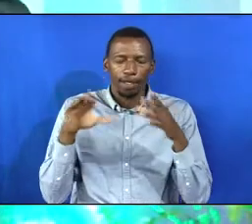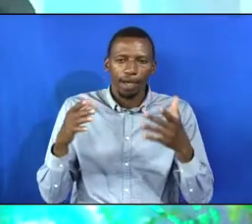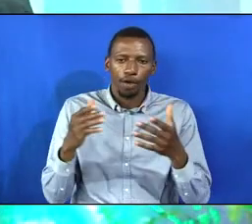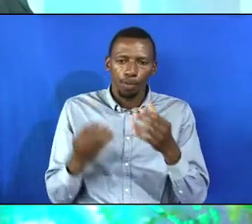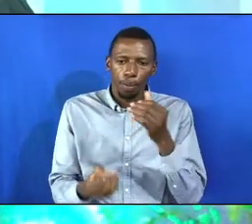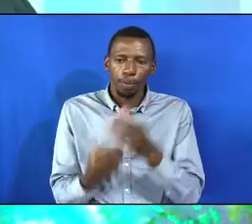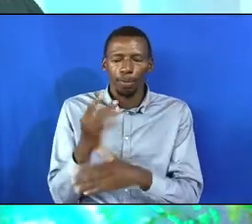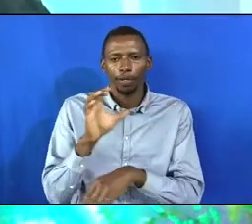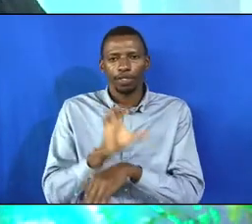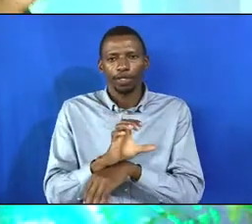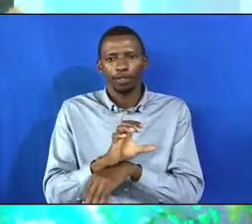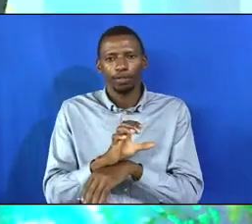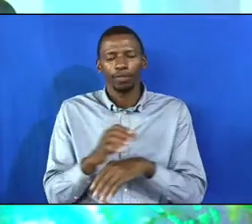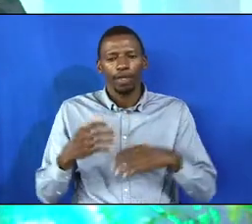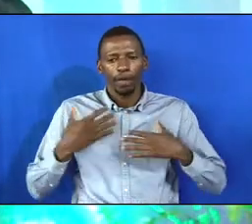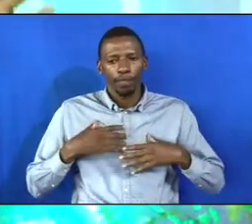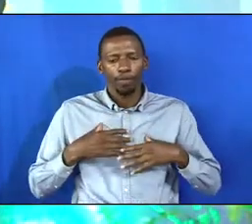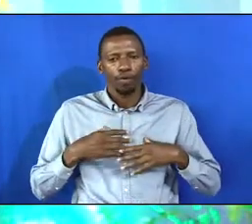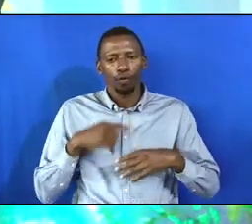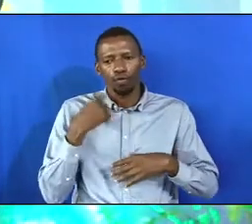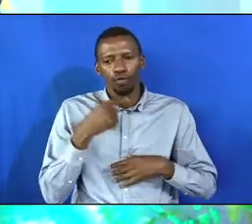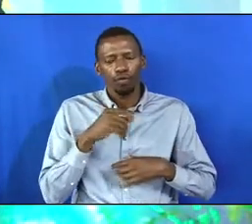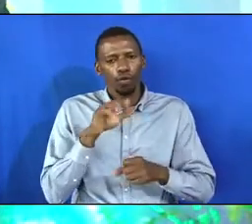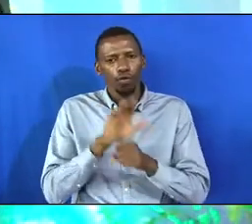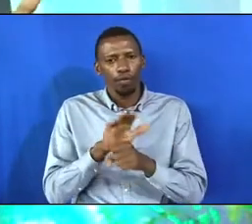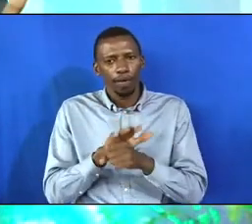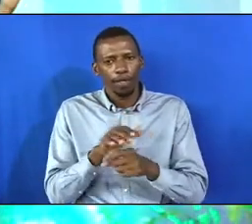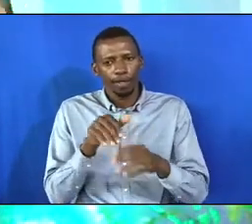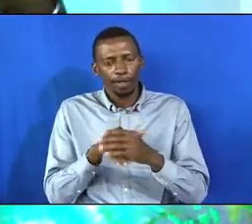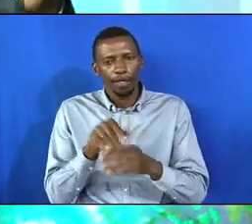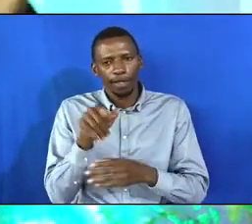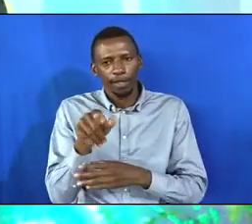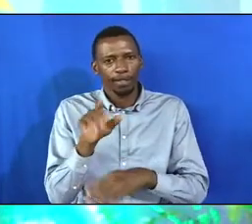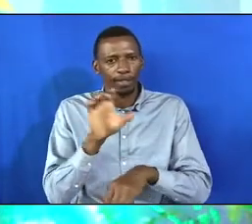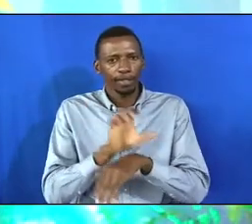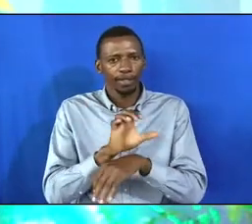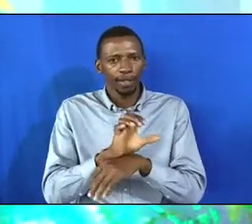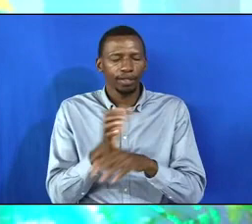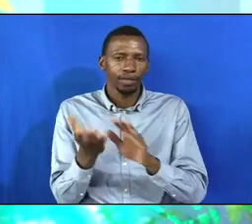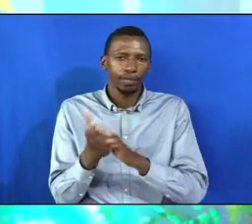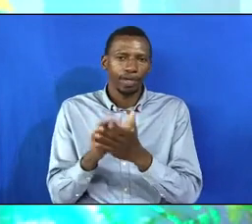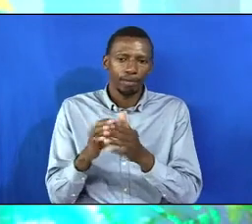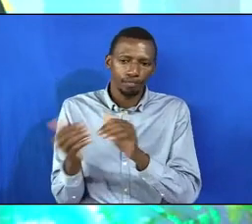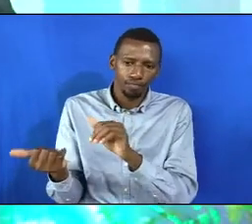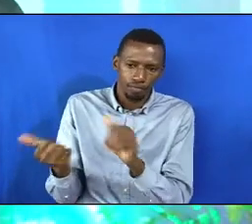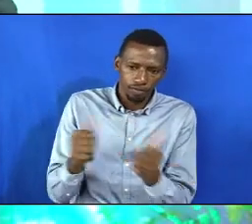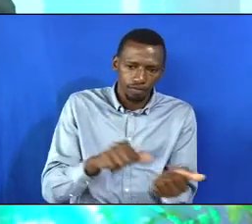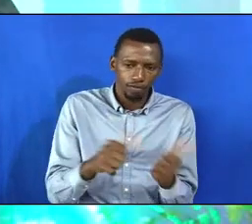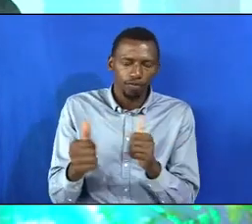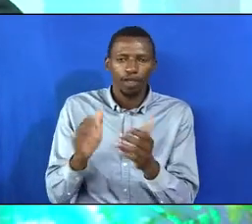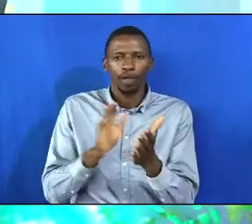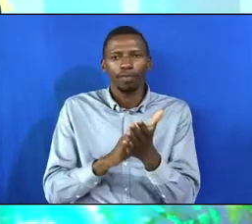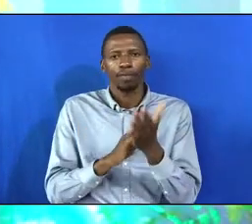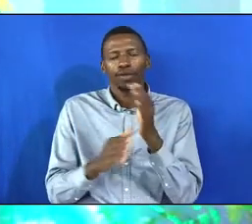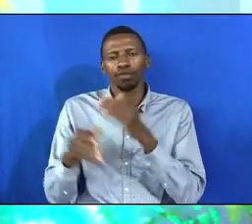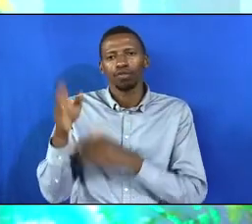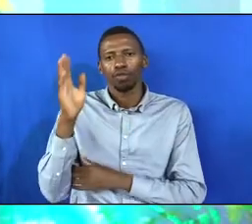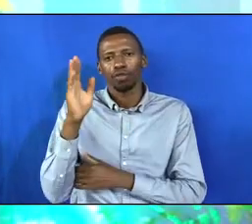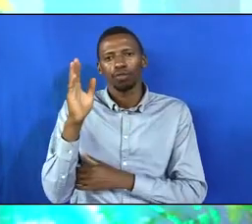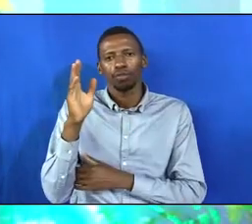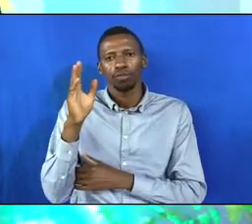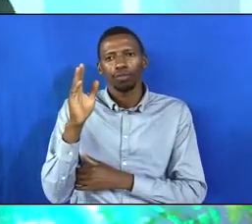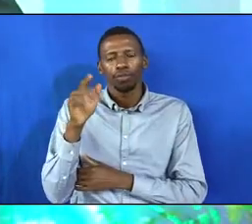and many of the people of influence in that town got converted, and we praise the Lord. It had all kinds of